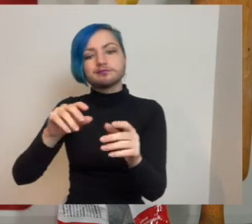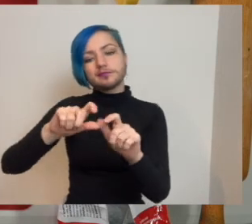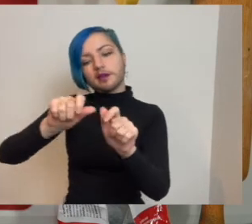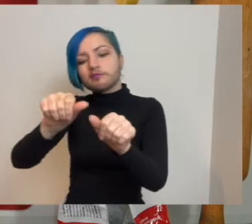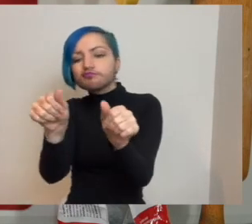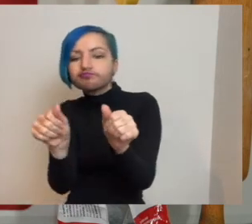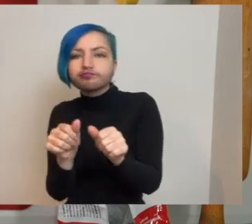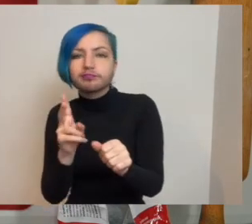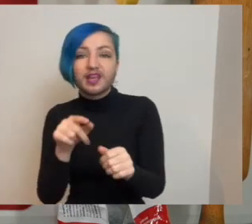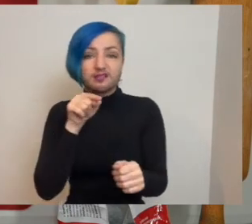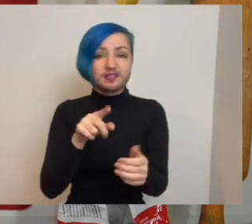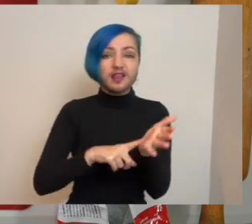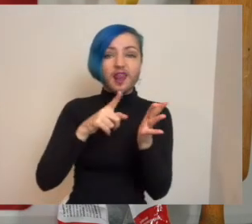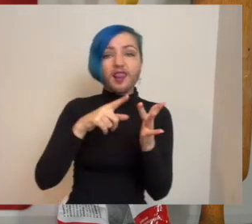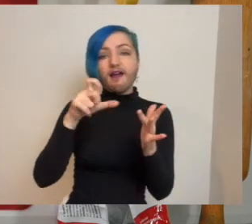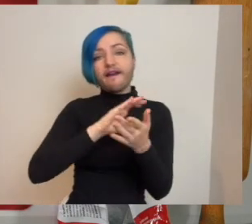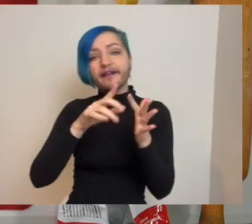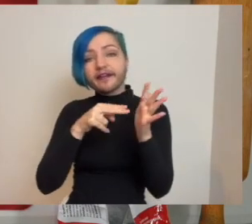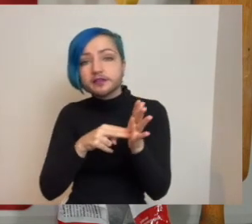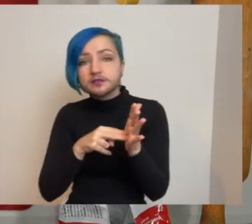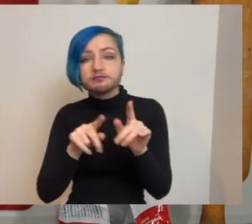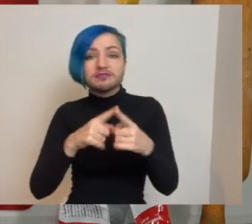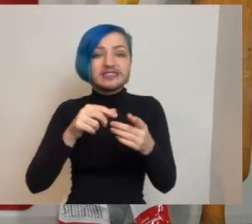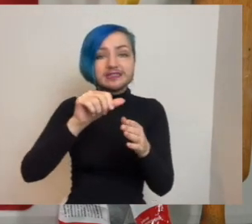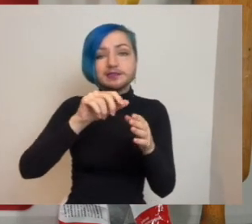Again, this is the lichen, different tools.